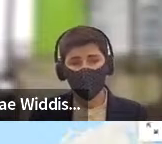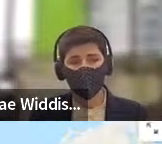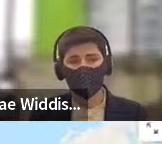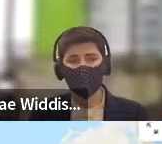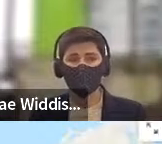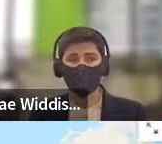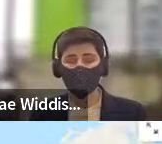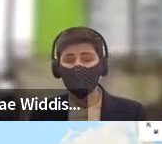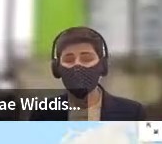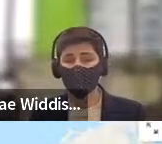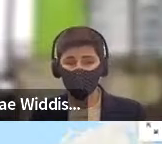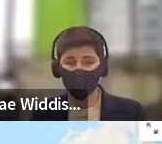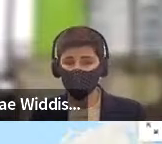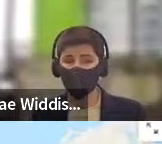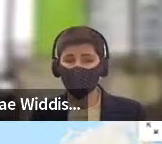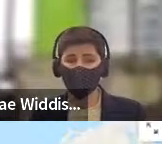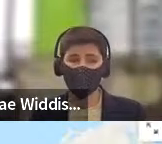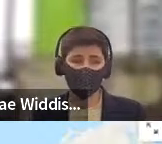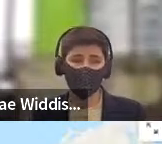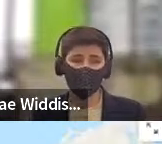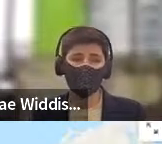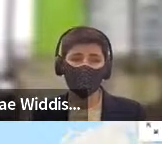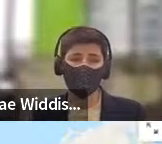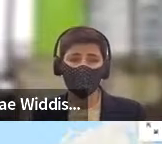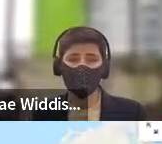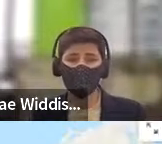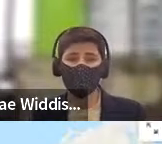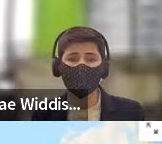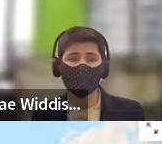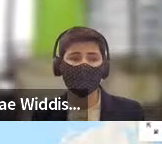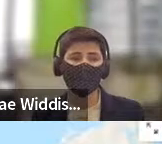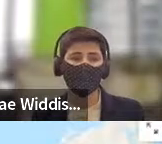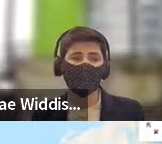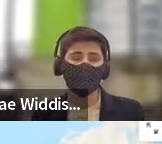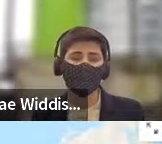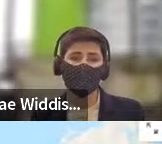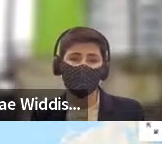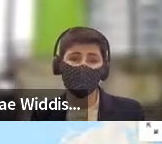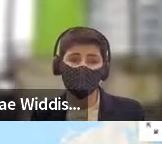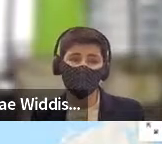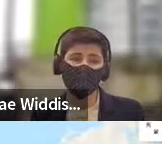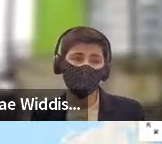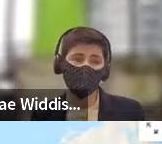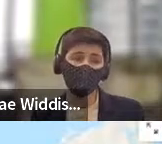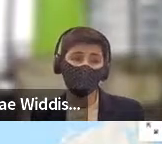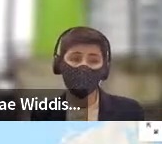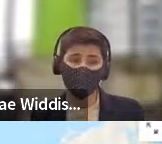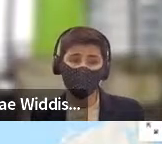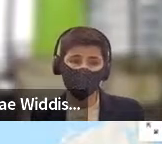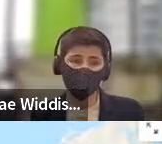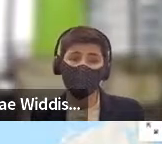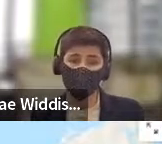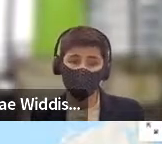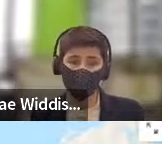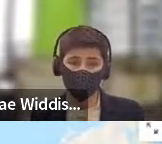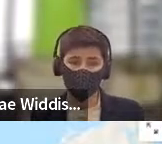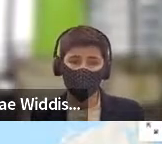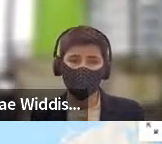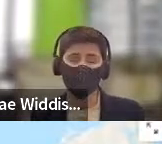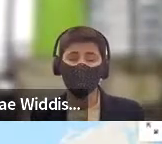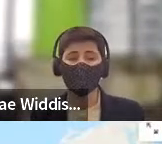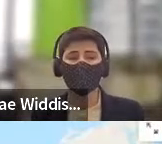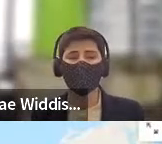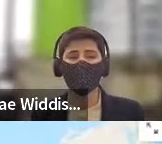factors because, again, based on both research and experience, we know that these factors can impact displacement